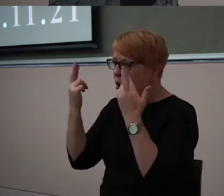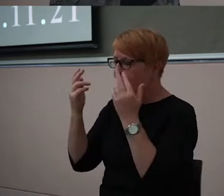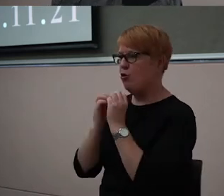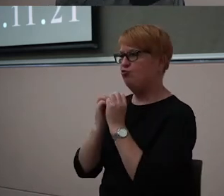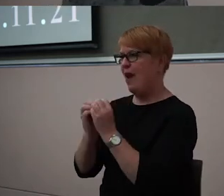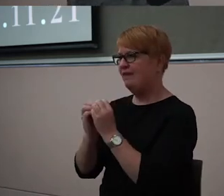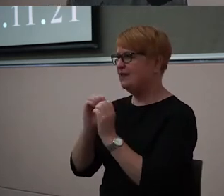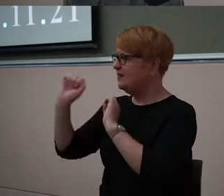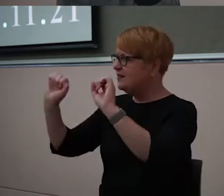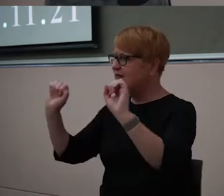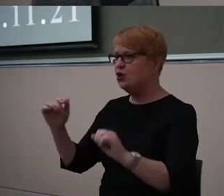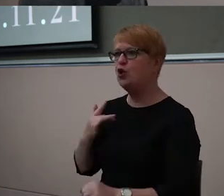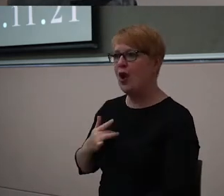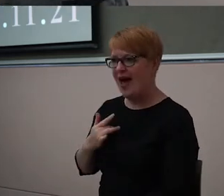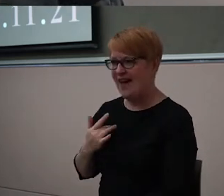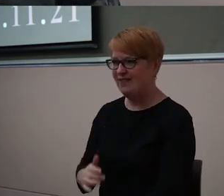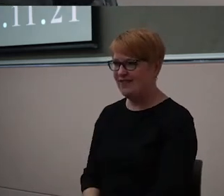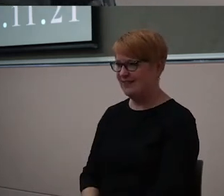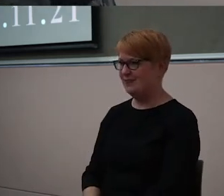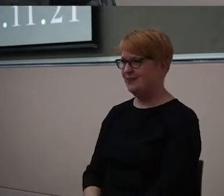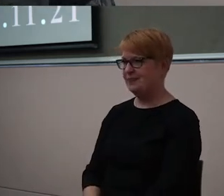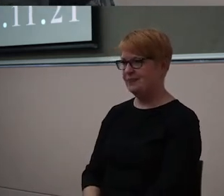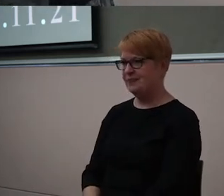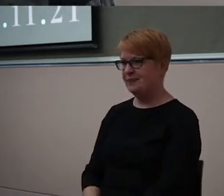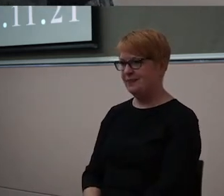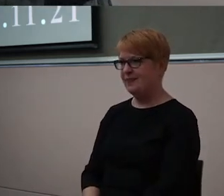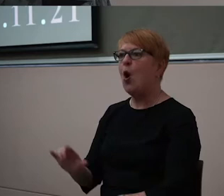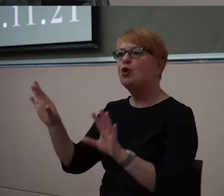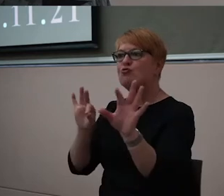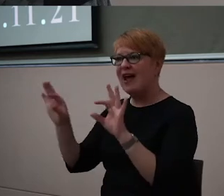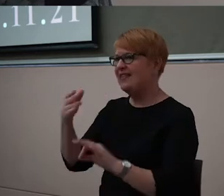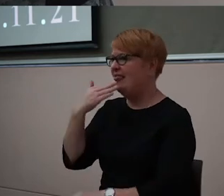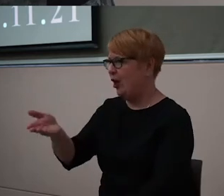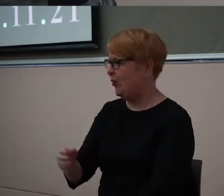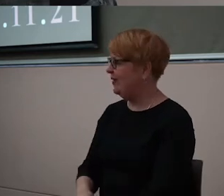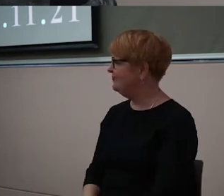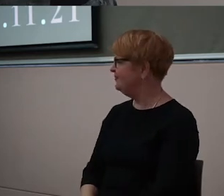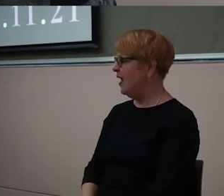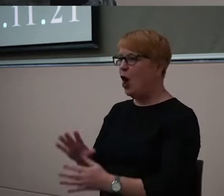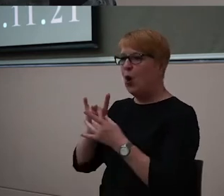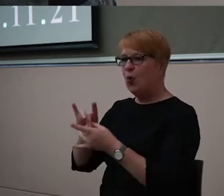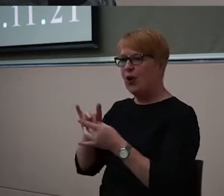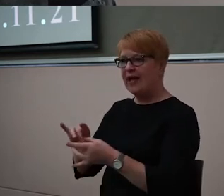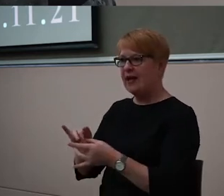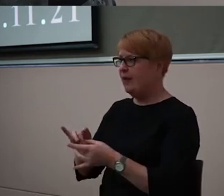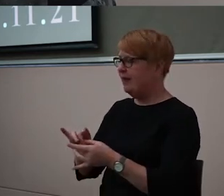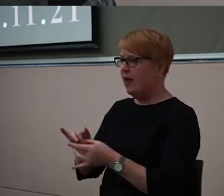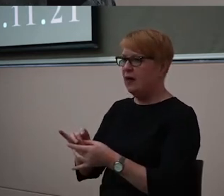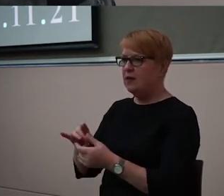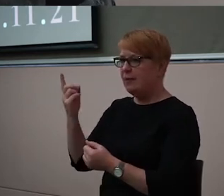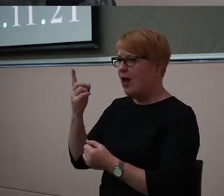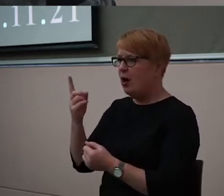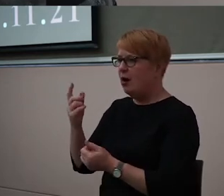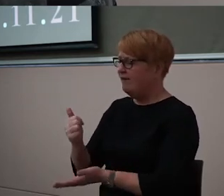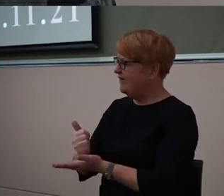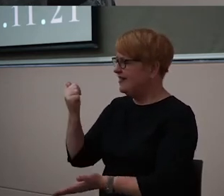lives. So we've also been working with the artist Suzanne Lacey, who has worked on an amazing project, in fact